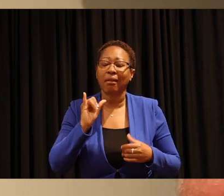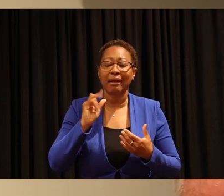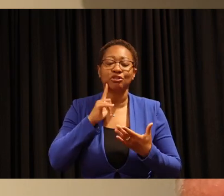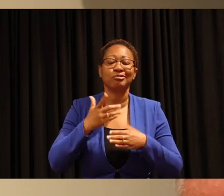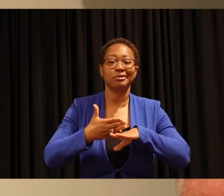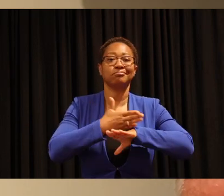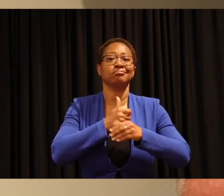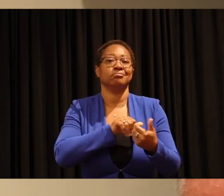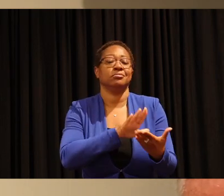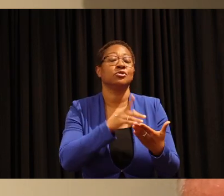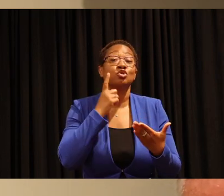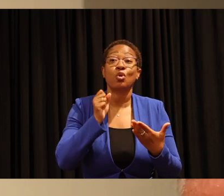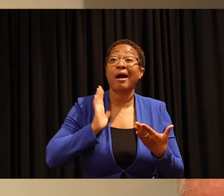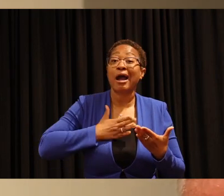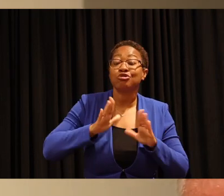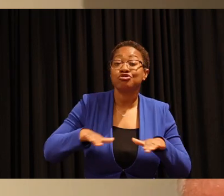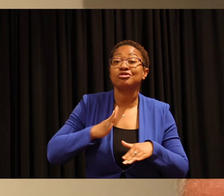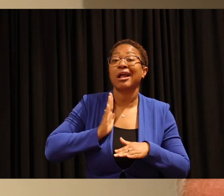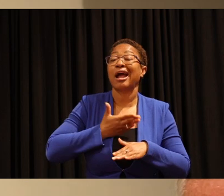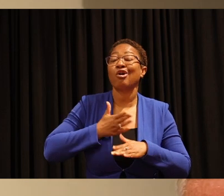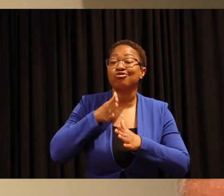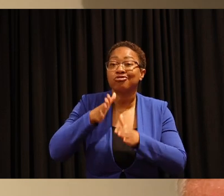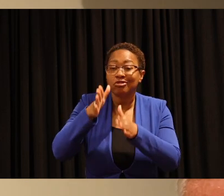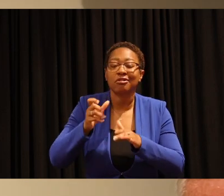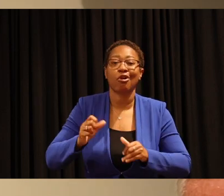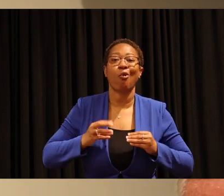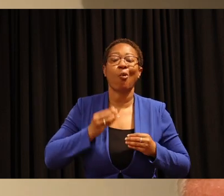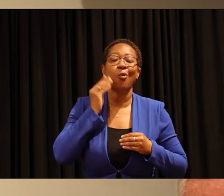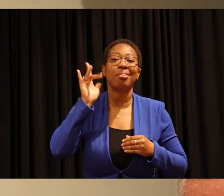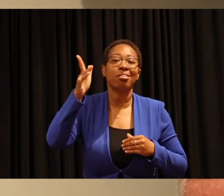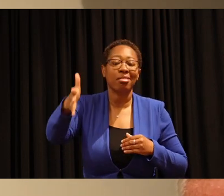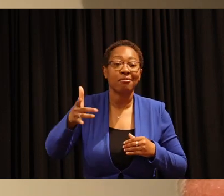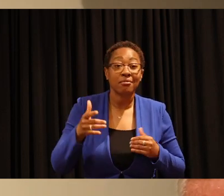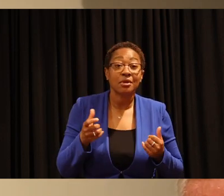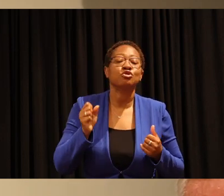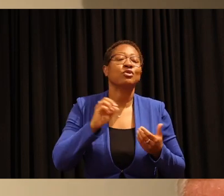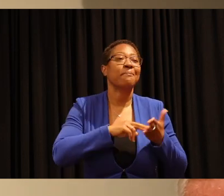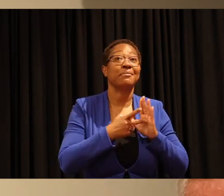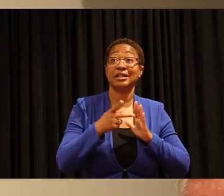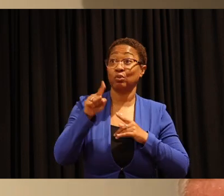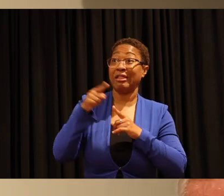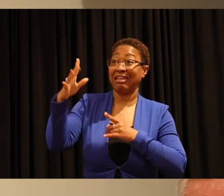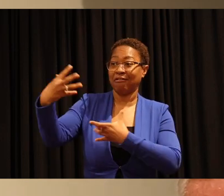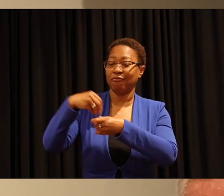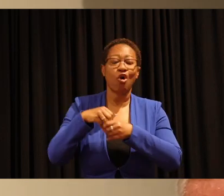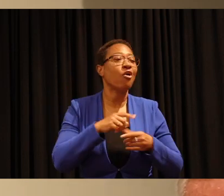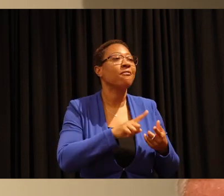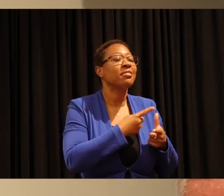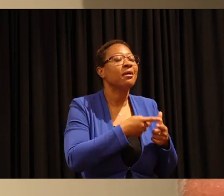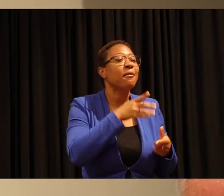be addressed so that our children and our children's children can own homes, and therefore the Black population can also